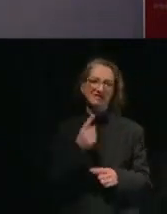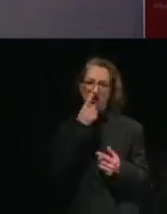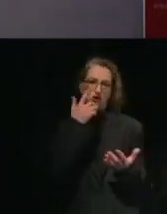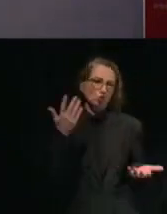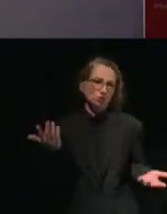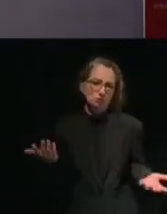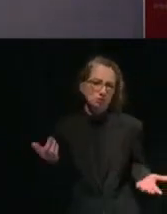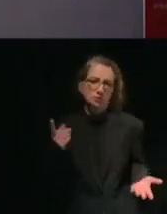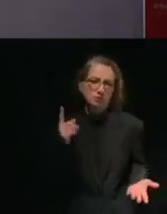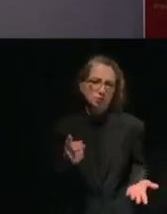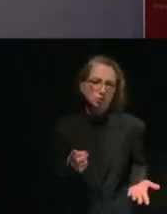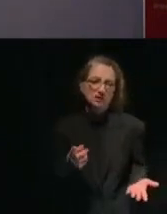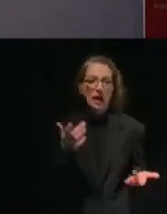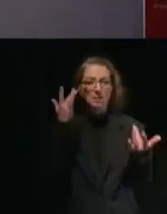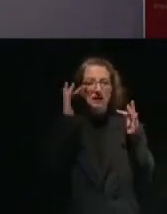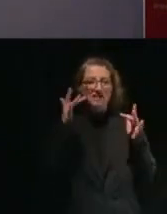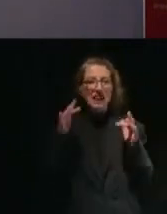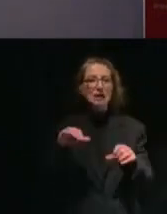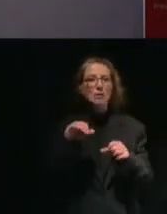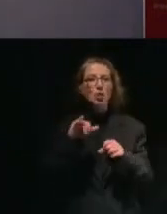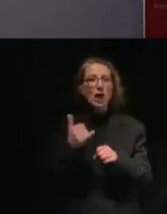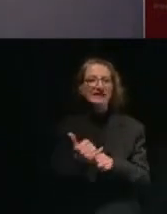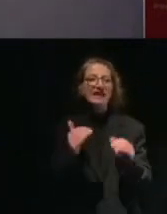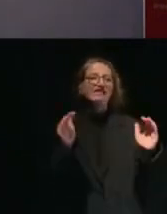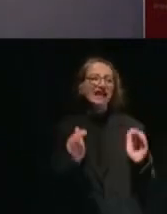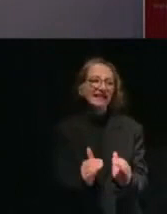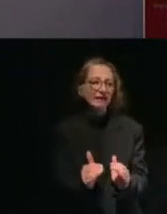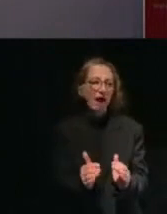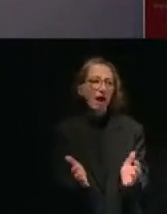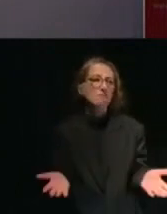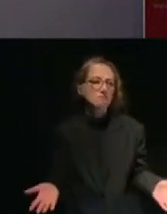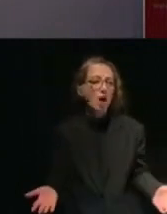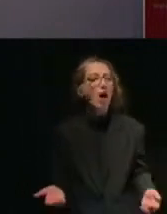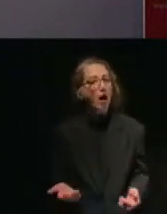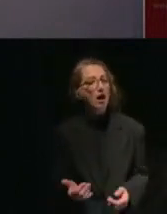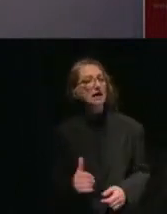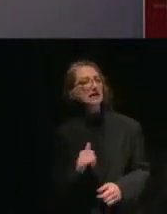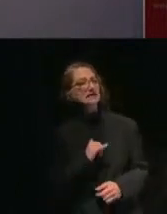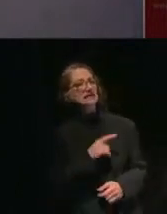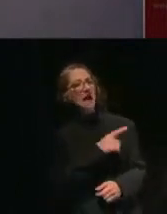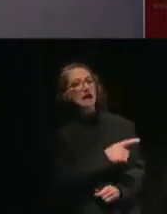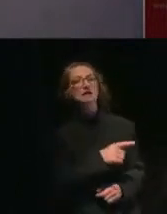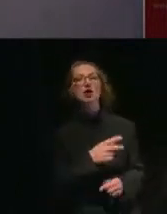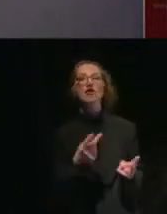nor do the politicians through higher overall funding amounts.